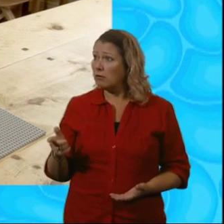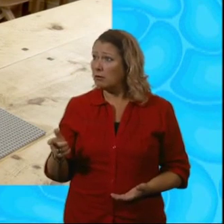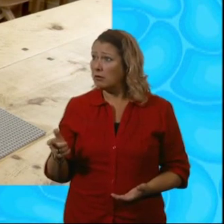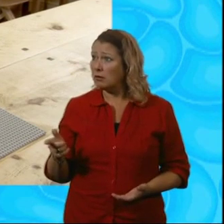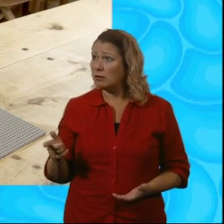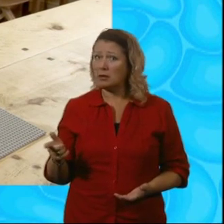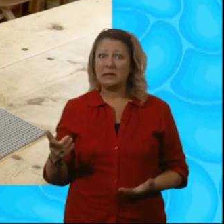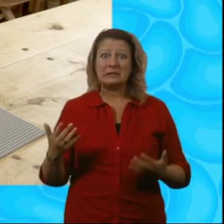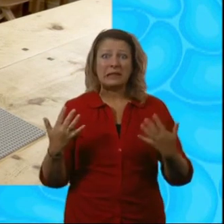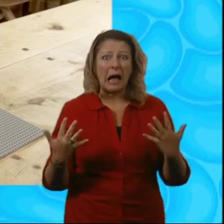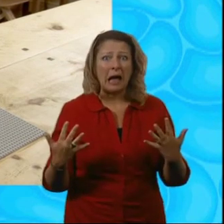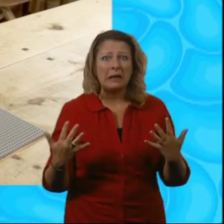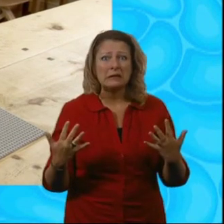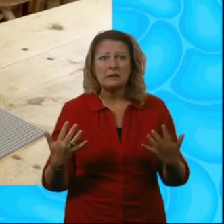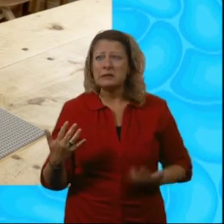About 10.